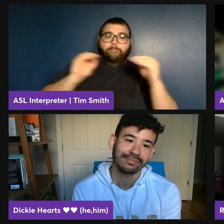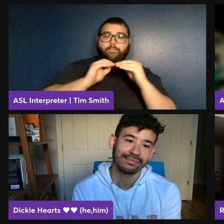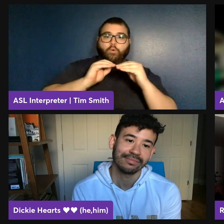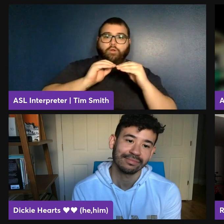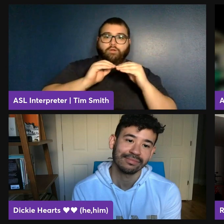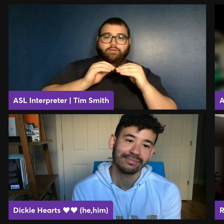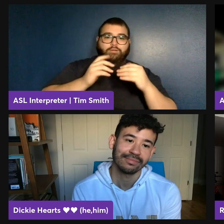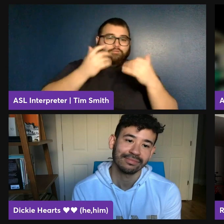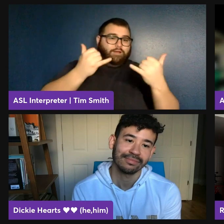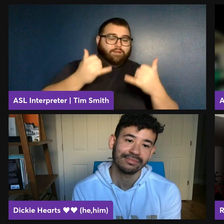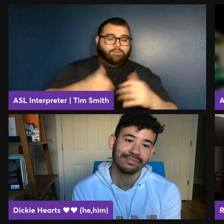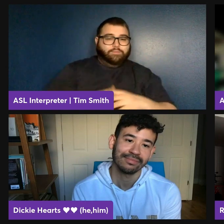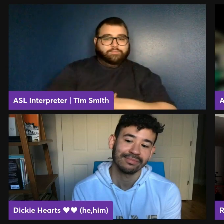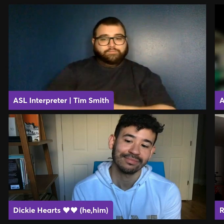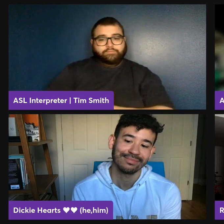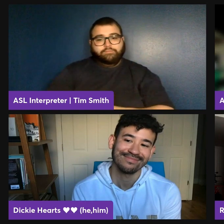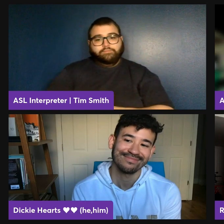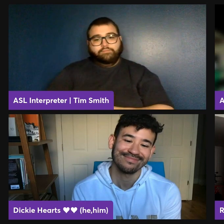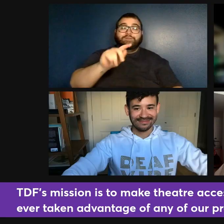now. Mm.